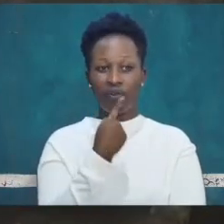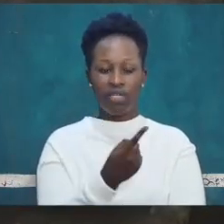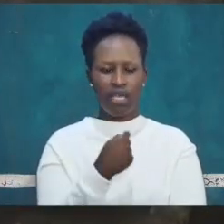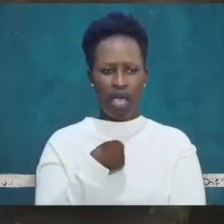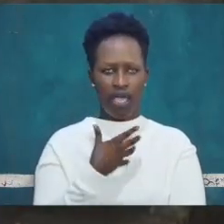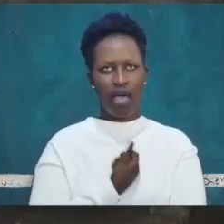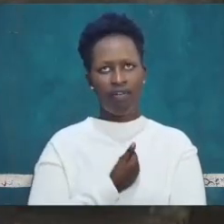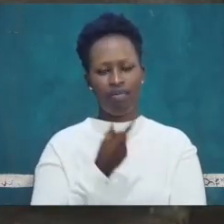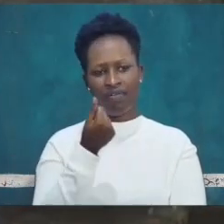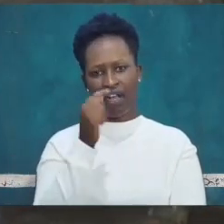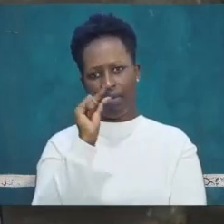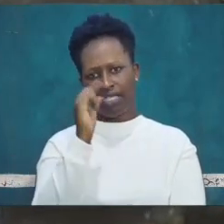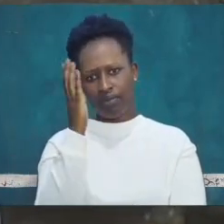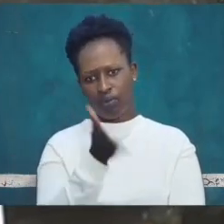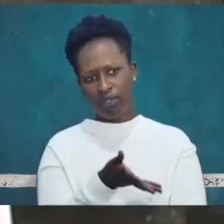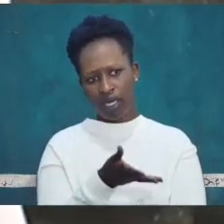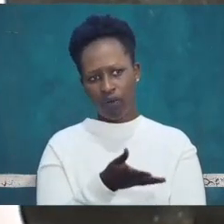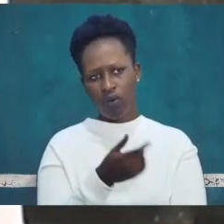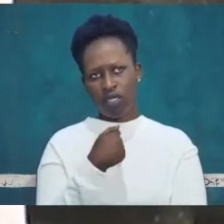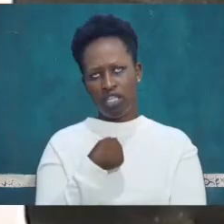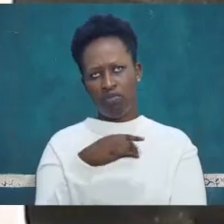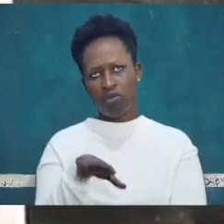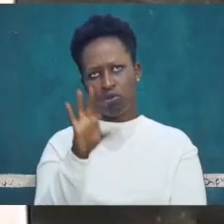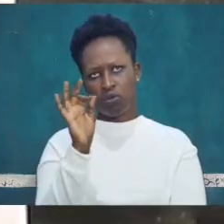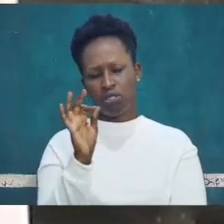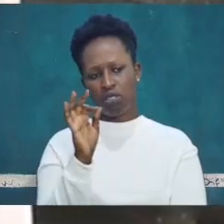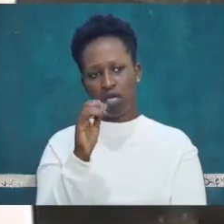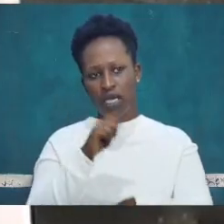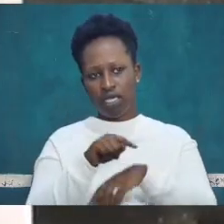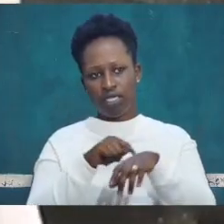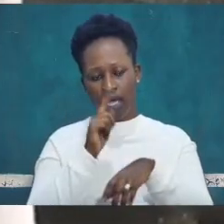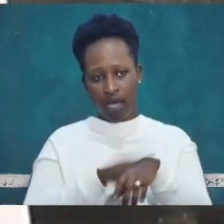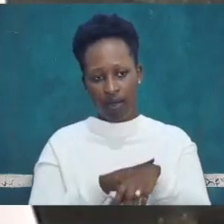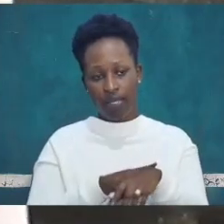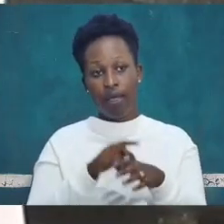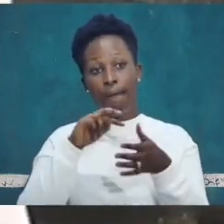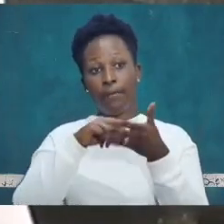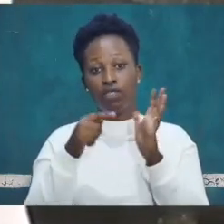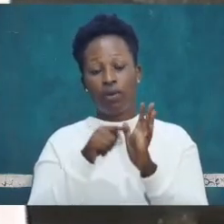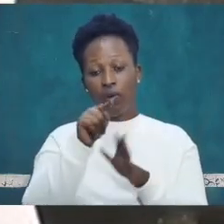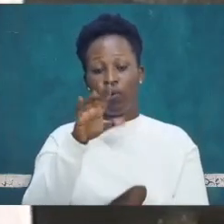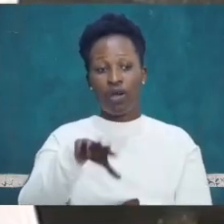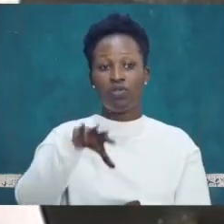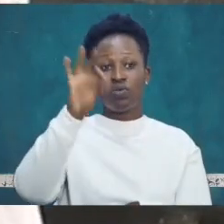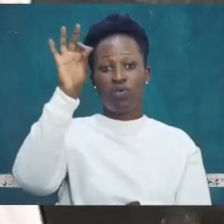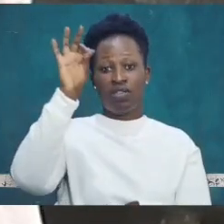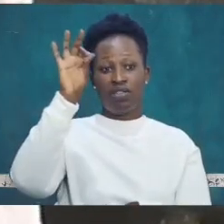I have less money, 5,000, let me choose a watch. It means you have chosen